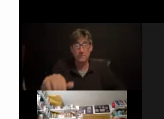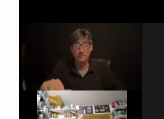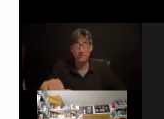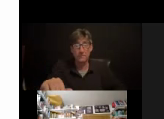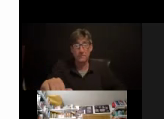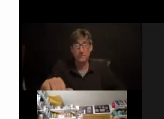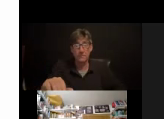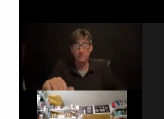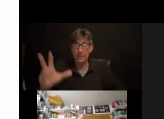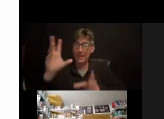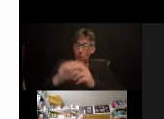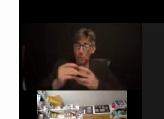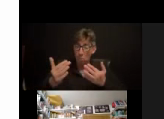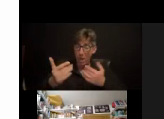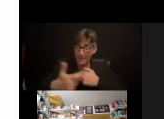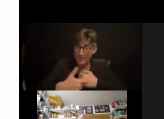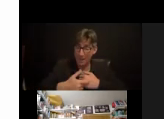including wait time is what I'm saying.